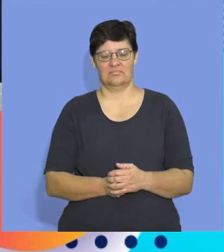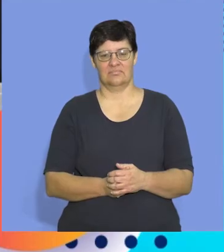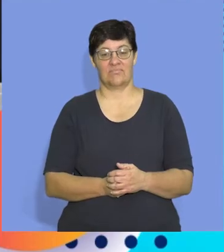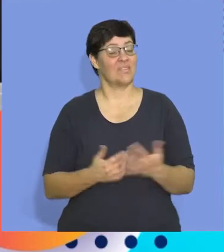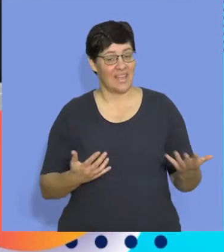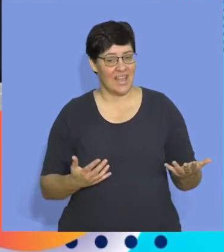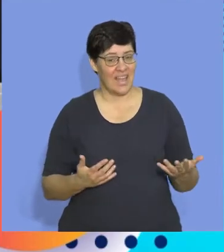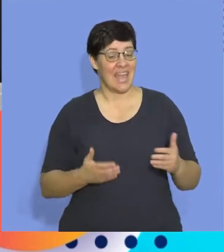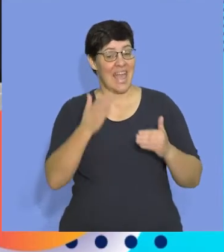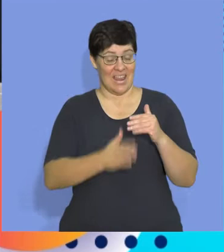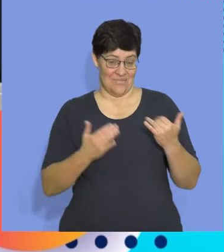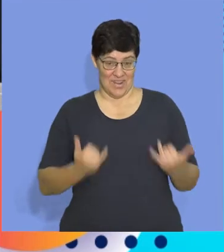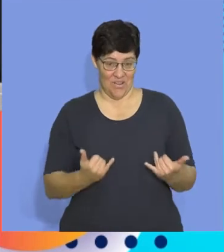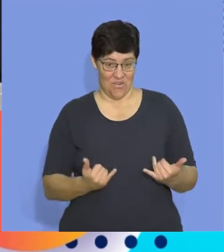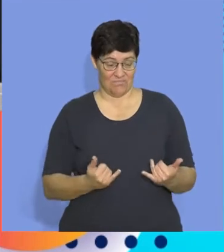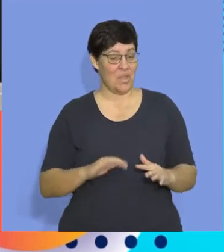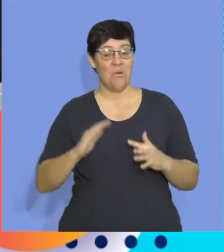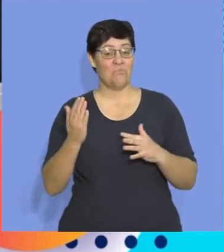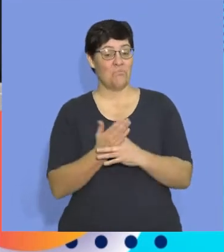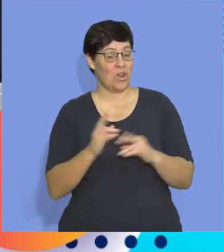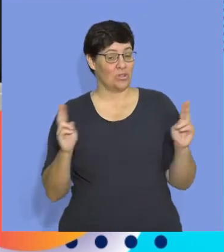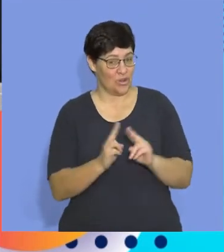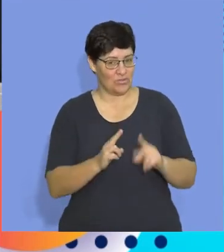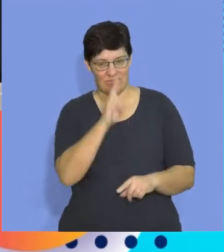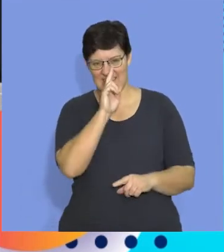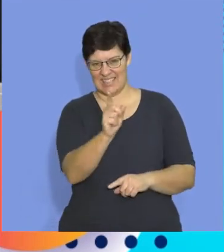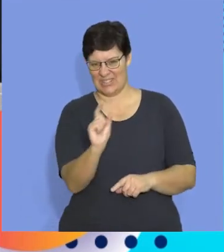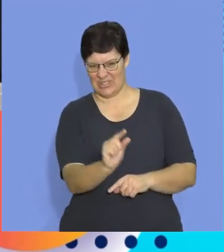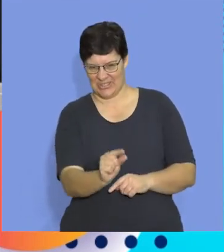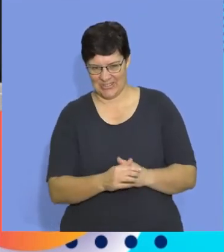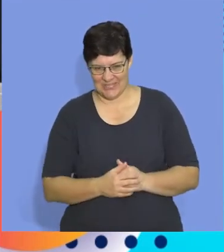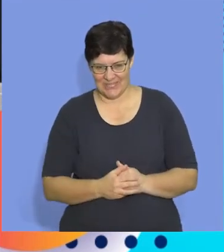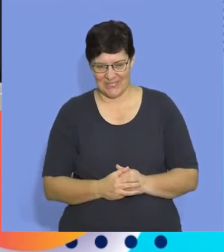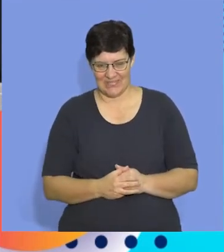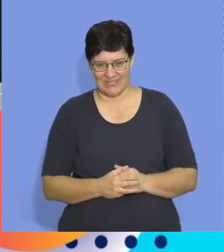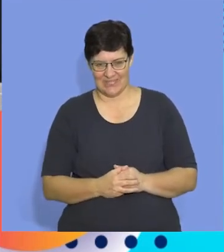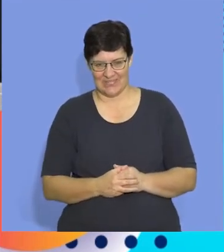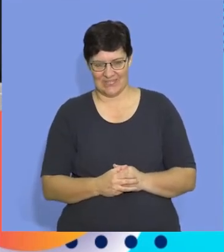That's where we're going to end it for now. We're going to take a short break, and I'll see you in a couple of minutes.